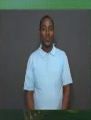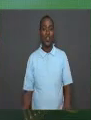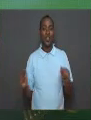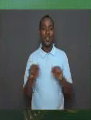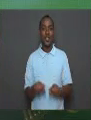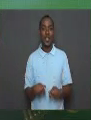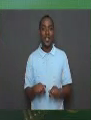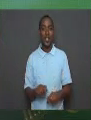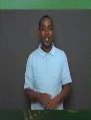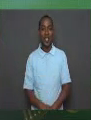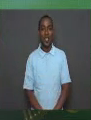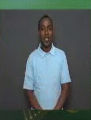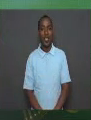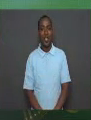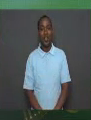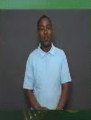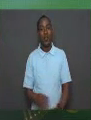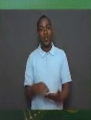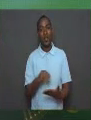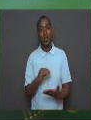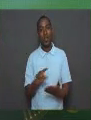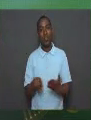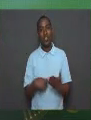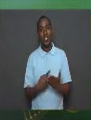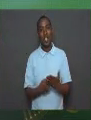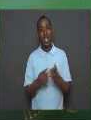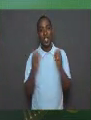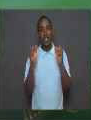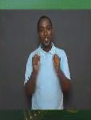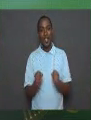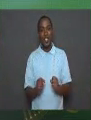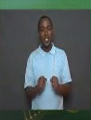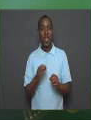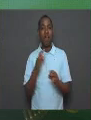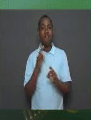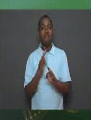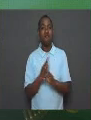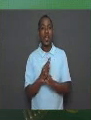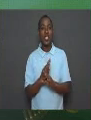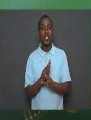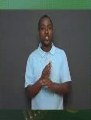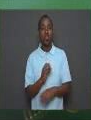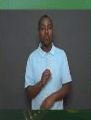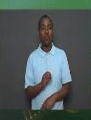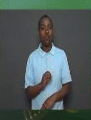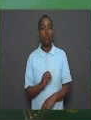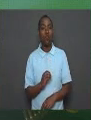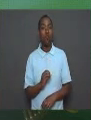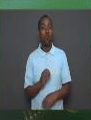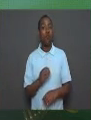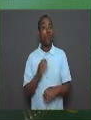Today, we are going to learn about the structures and functions of the lymphatic